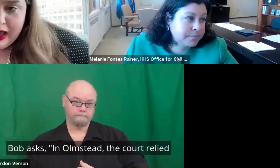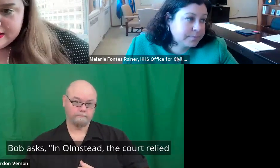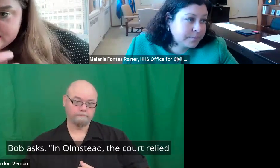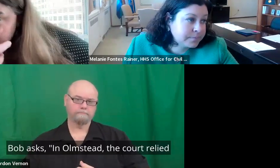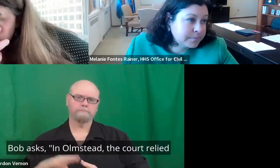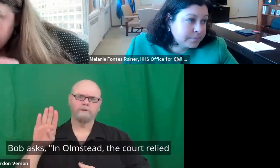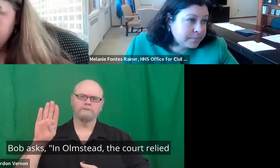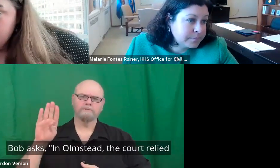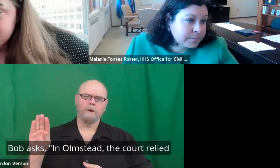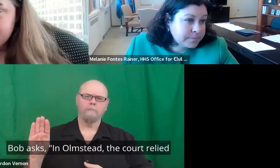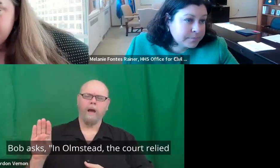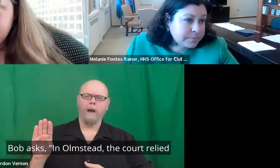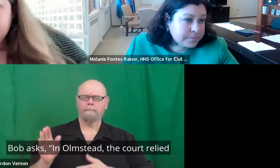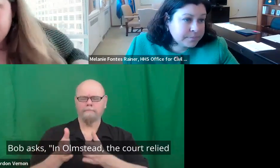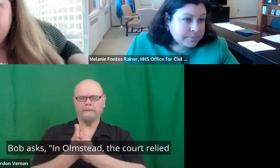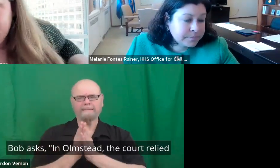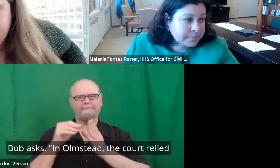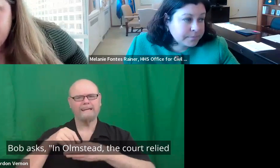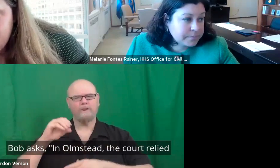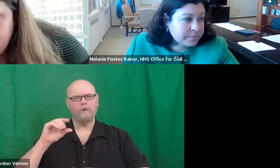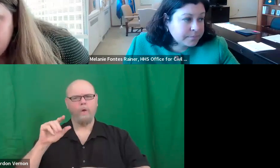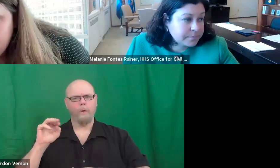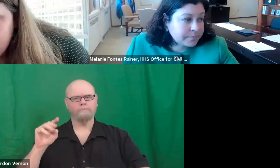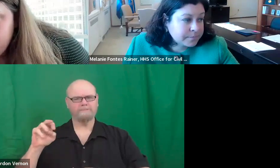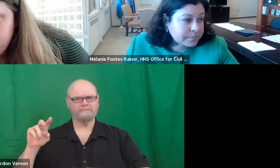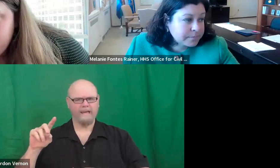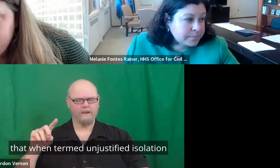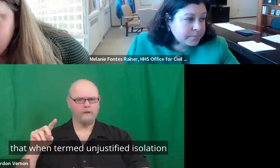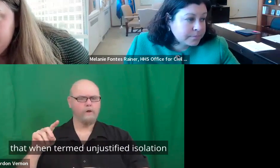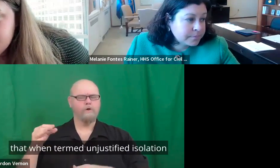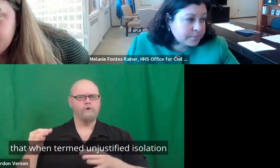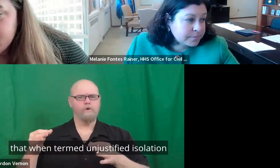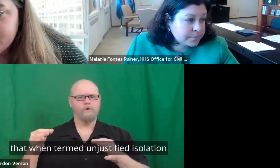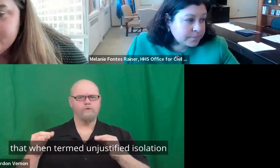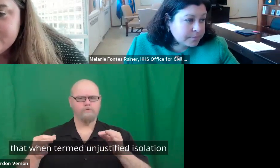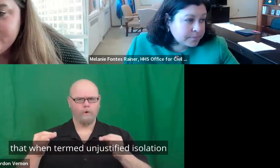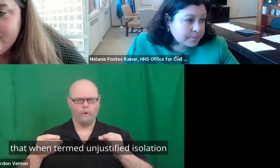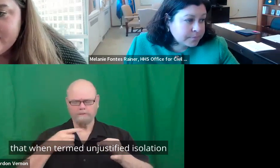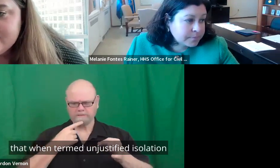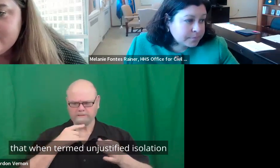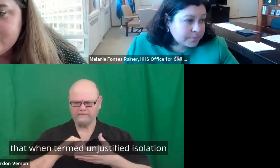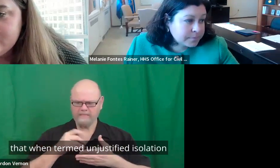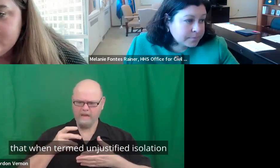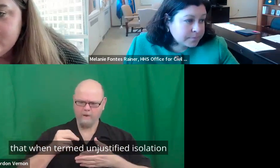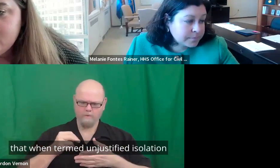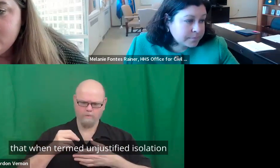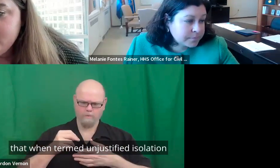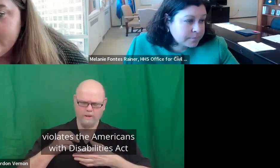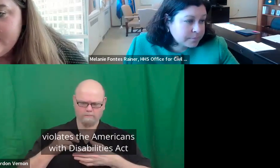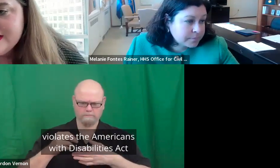Bob asks, in Olmstead, the court relied that when termed unjustified